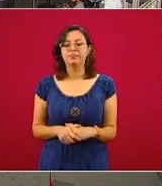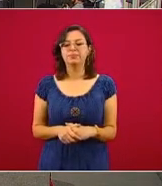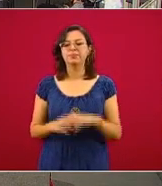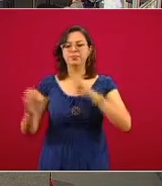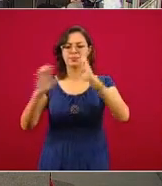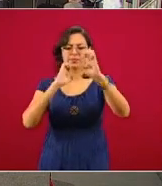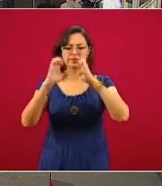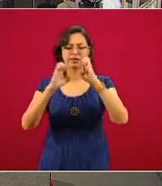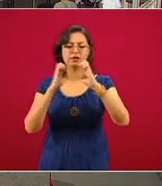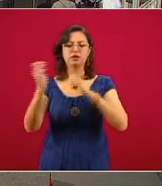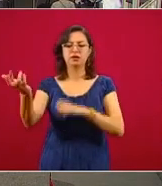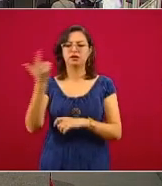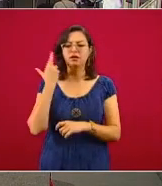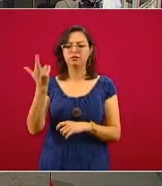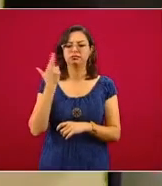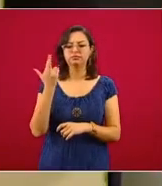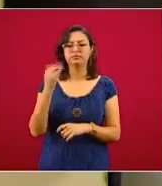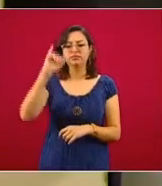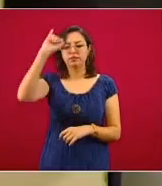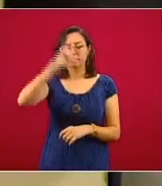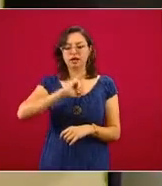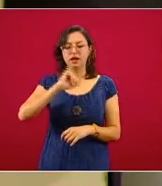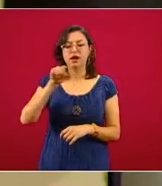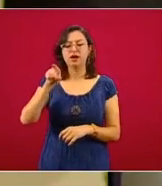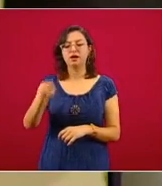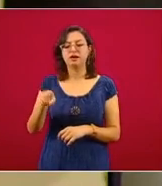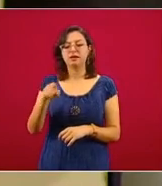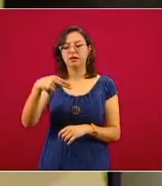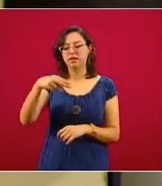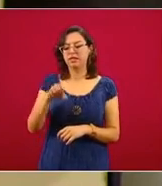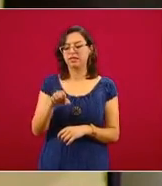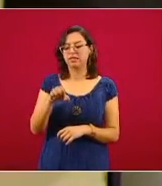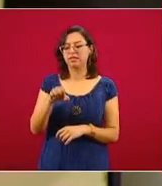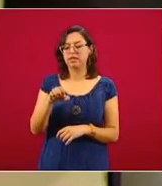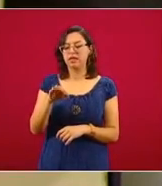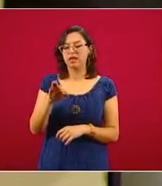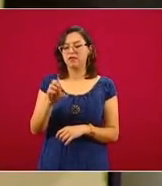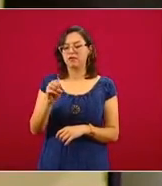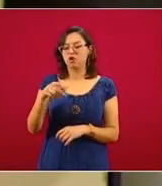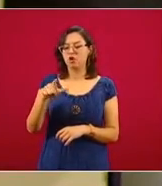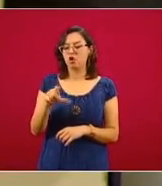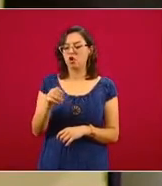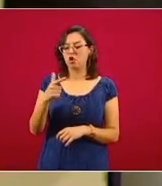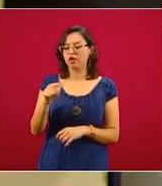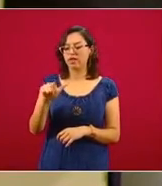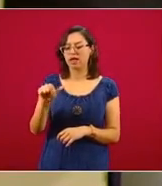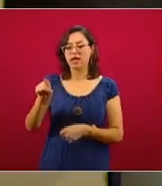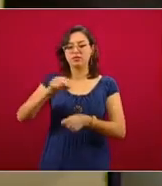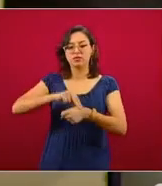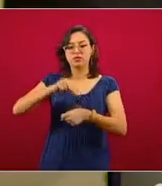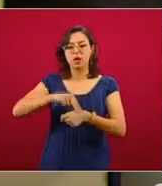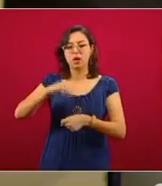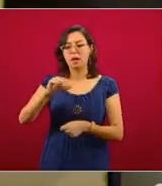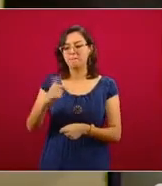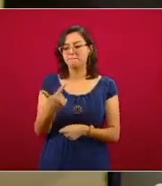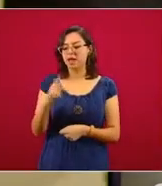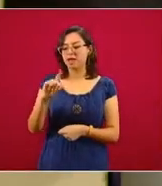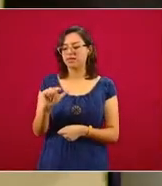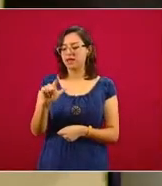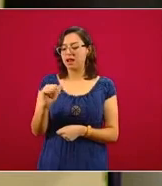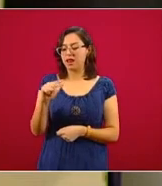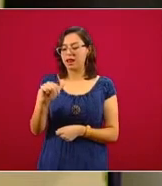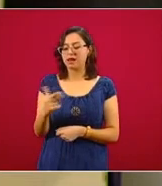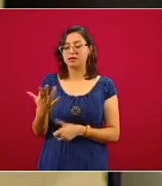telephone interview, the head of nephrology at the Cardiology Institute, Magdalena Madero,